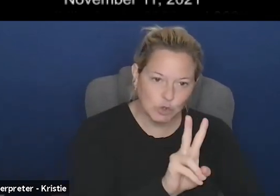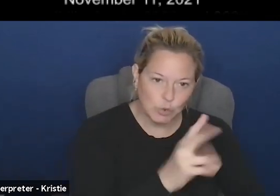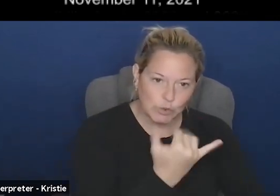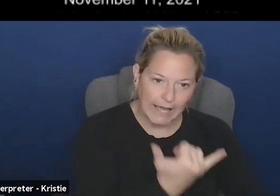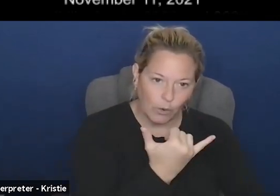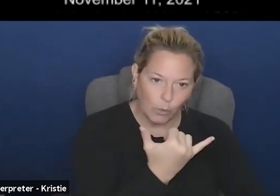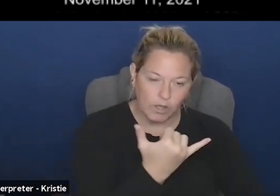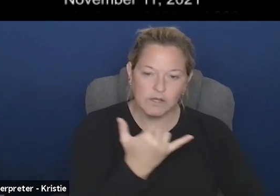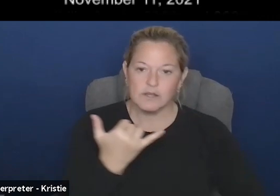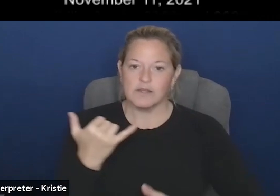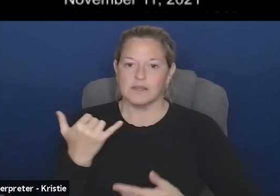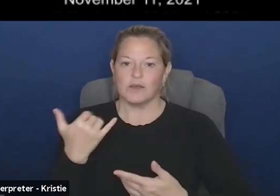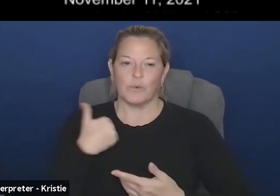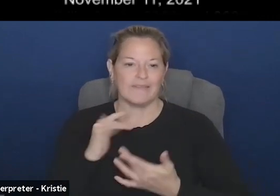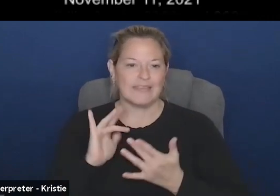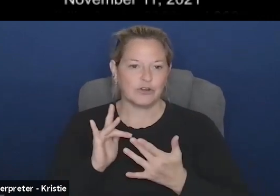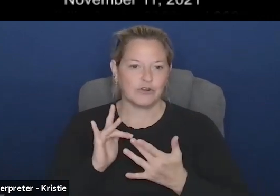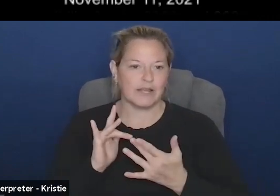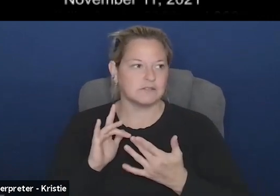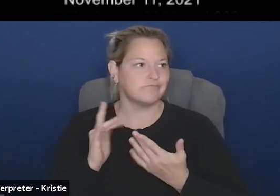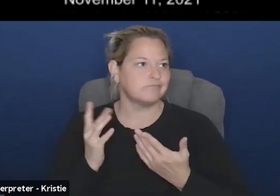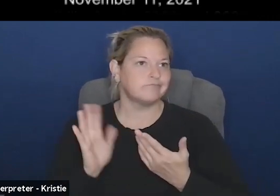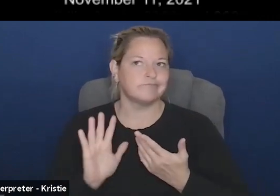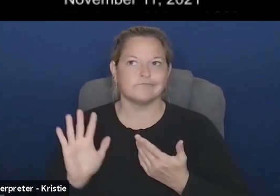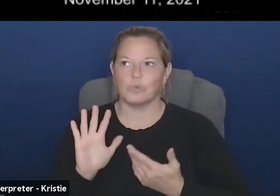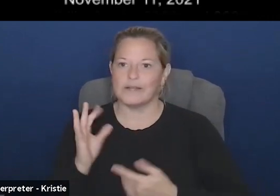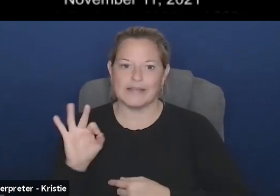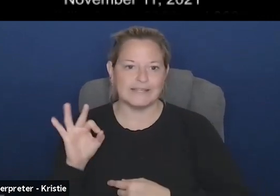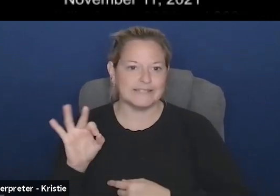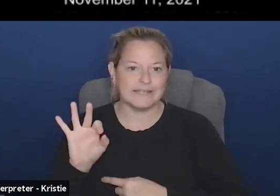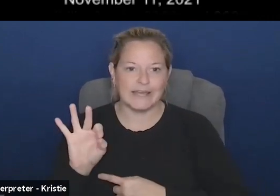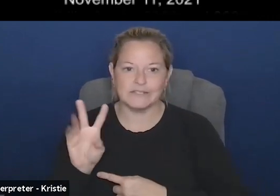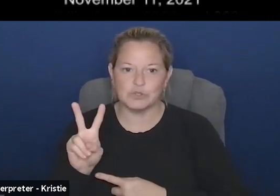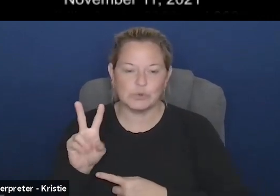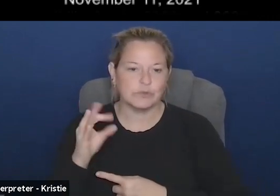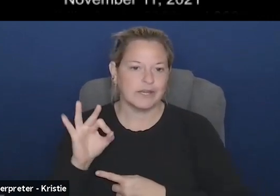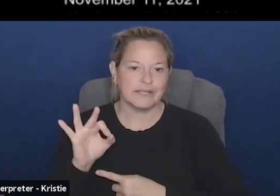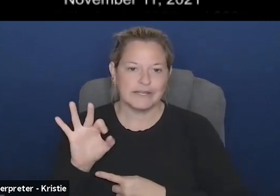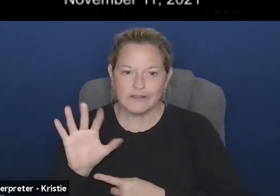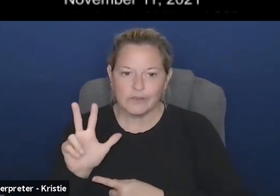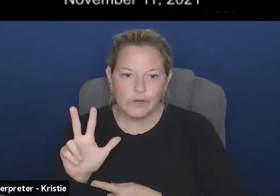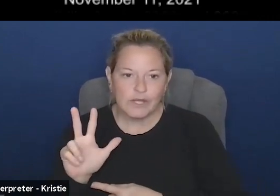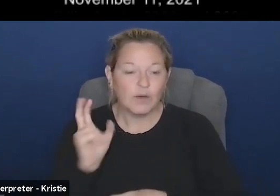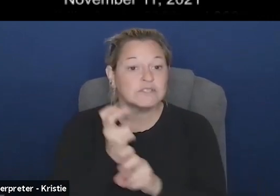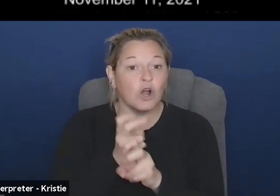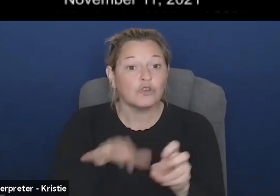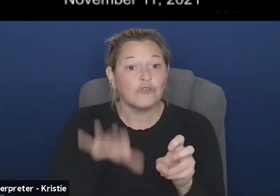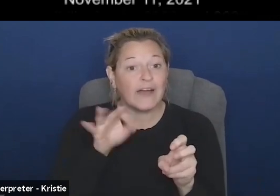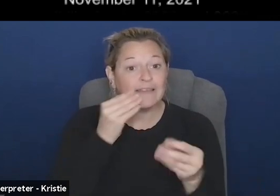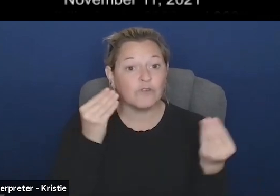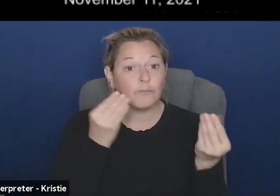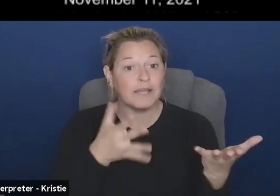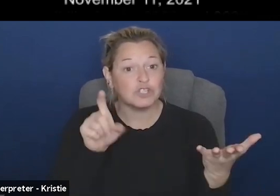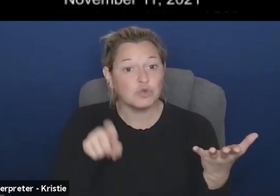about effectively 1992 or 3. So it was really hard to find the information you needed. You